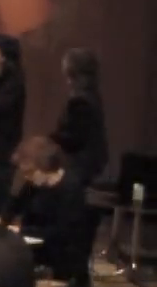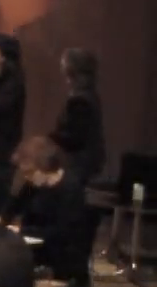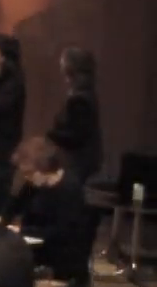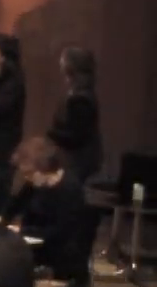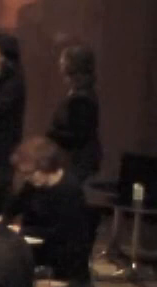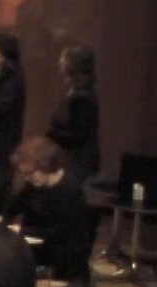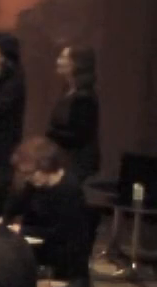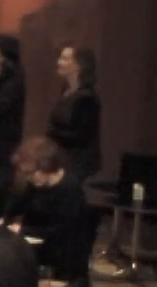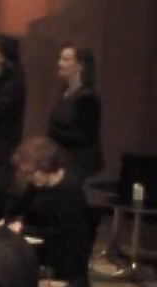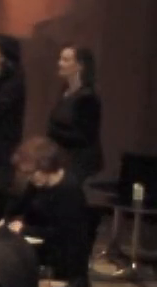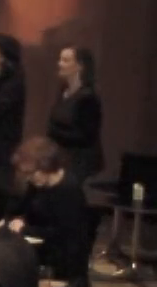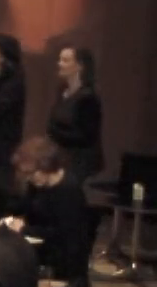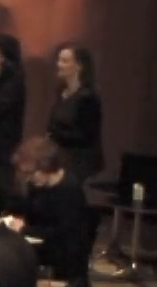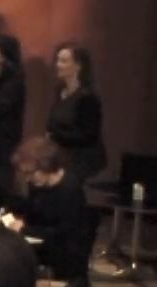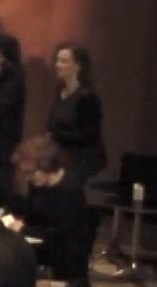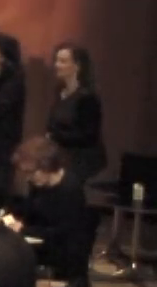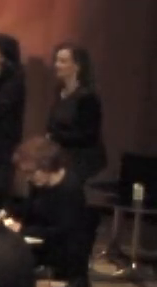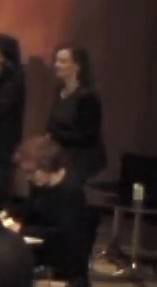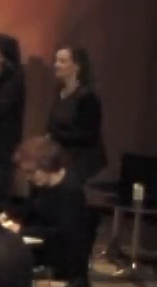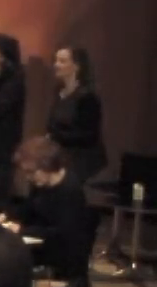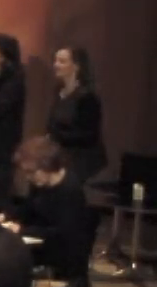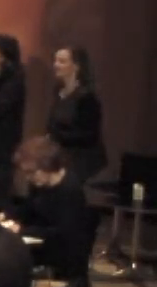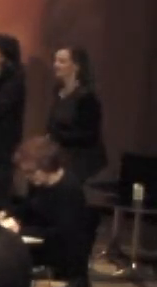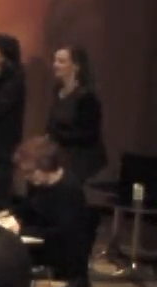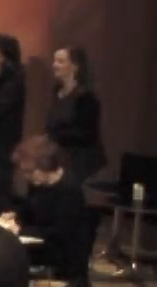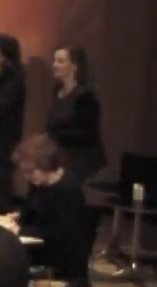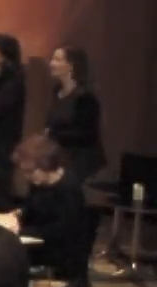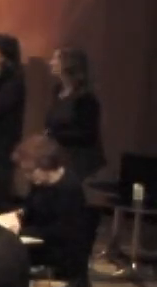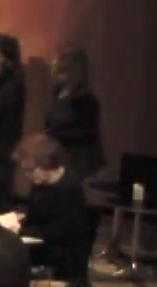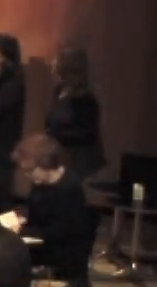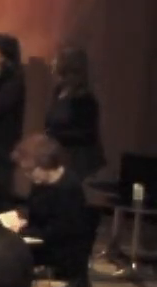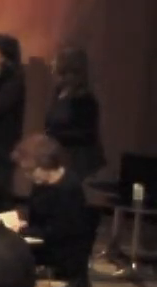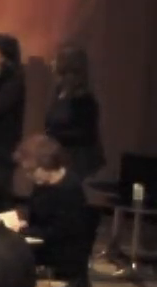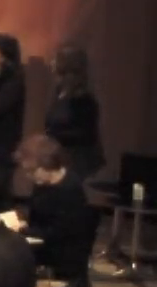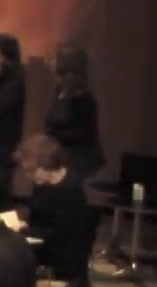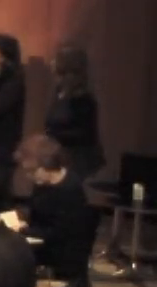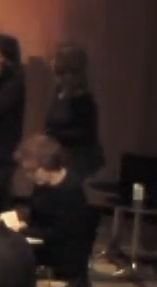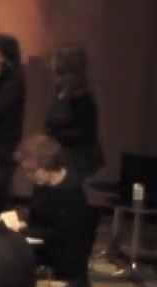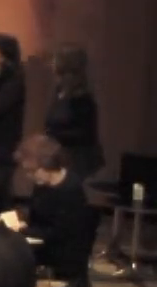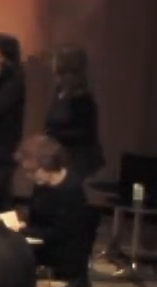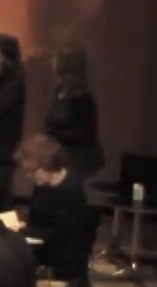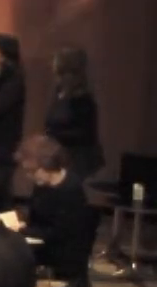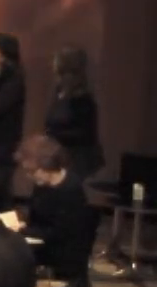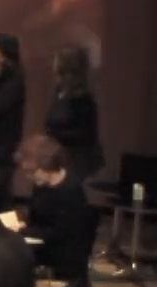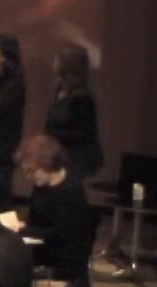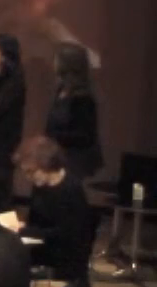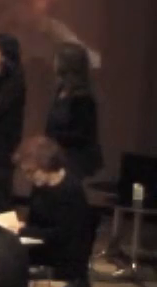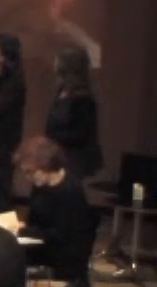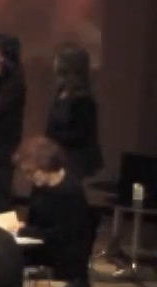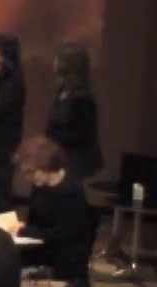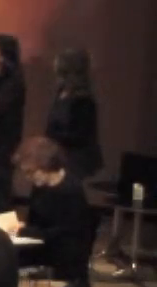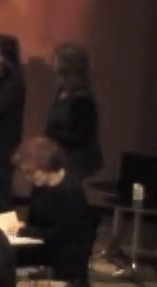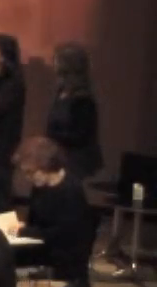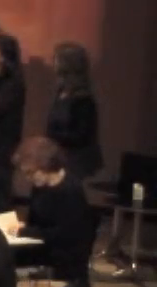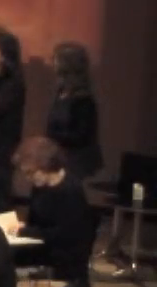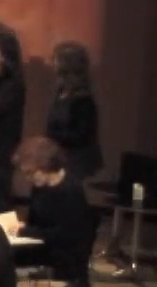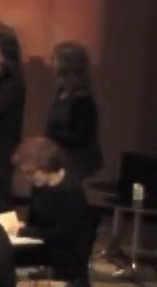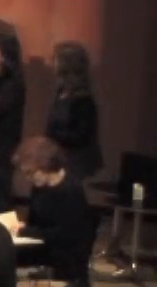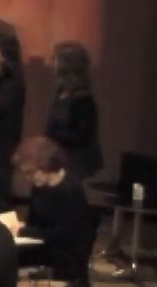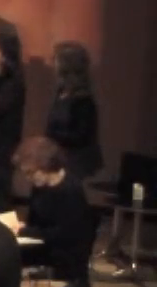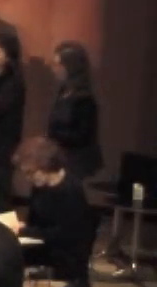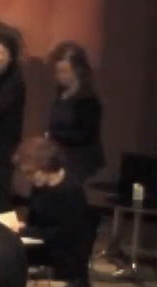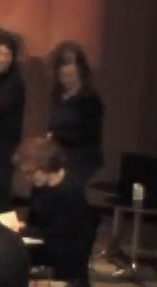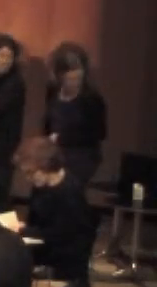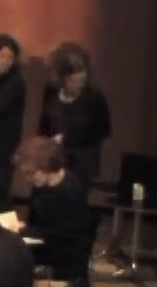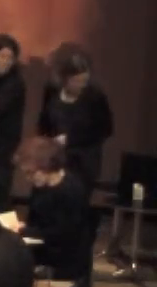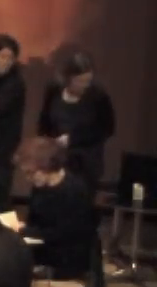me it was nice their parents money yeah they don't you know have that much